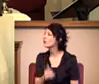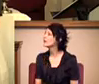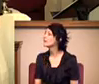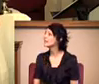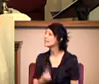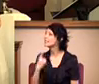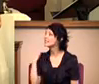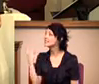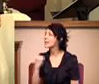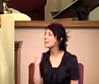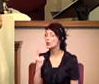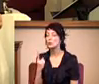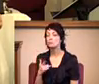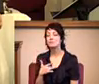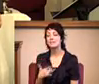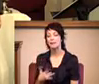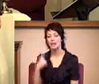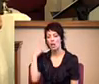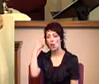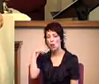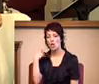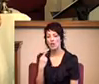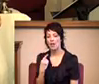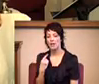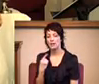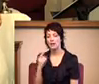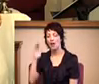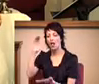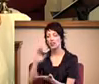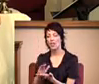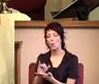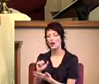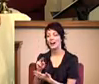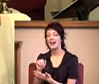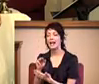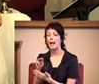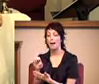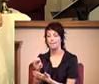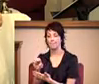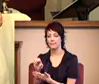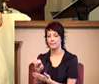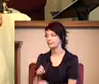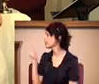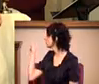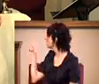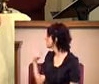was somebody who stereotypically looked like they were in a much lower income than we were,